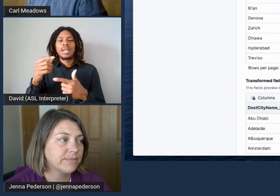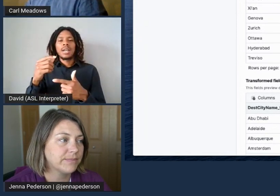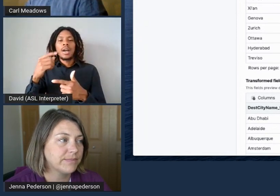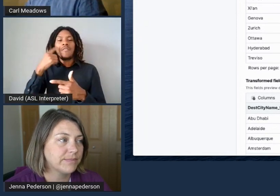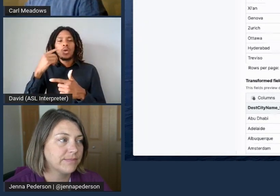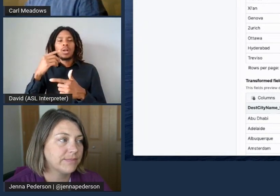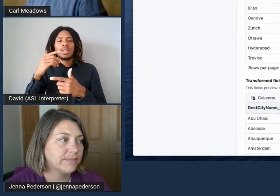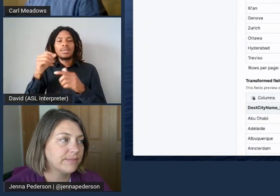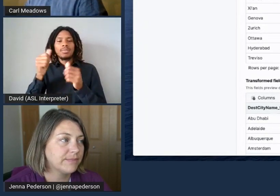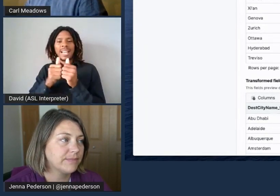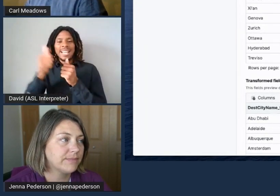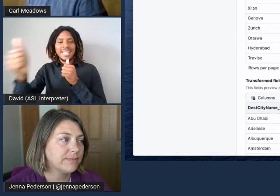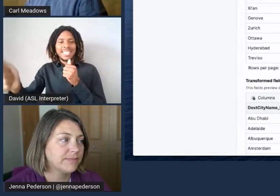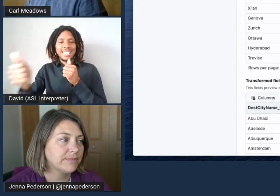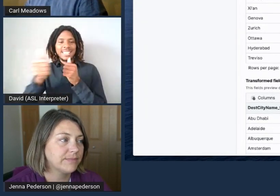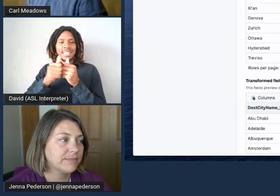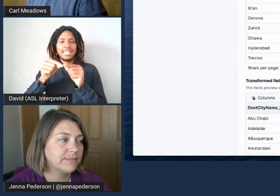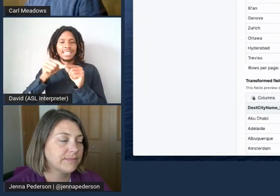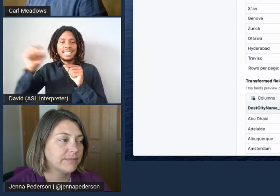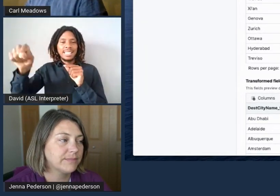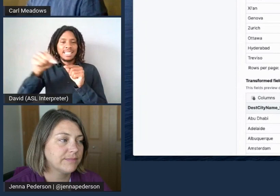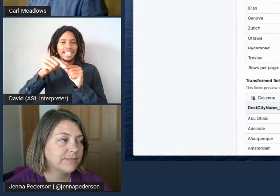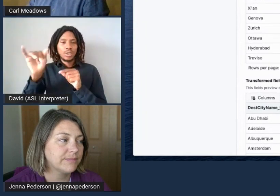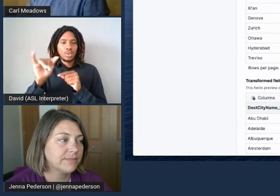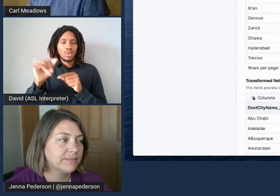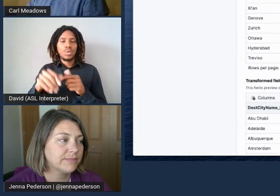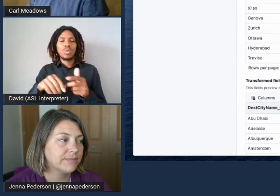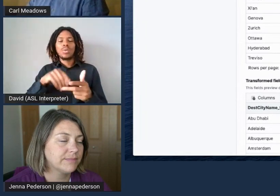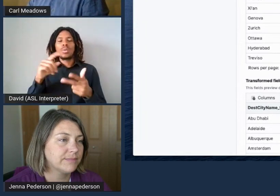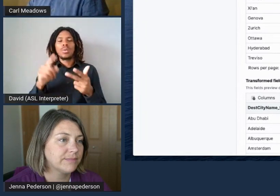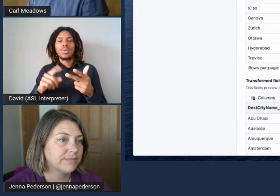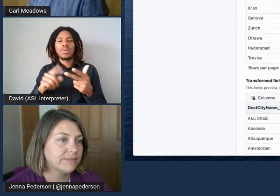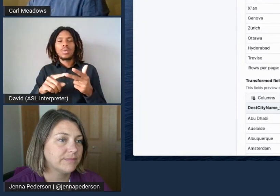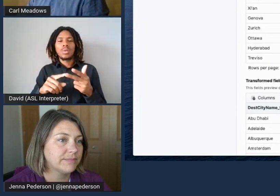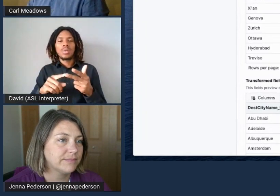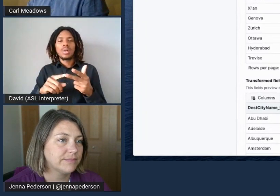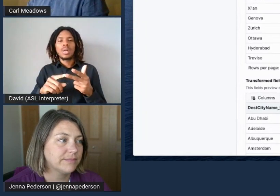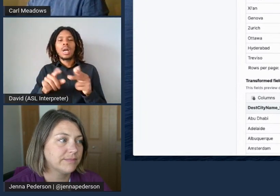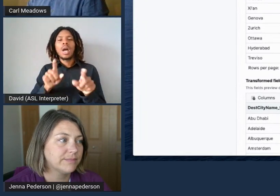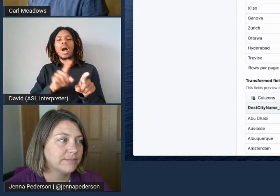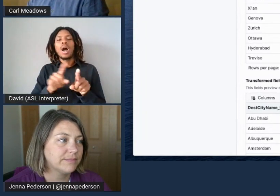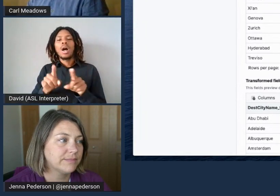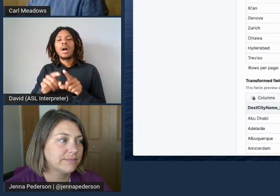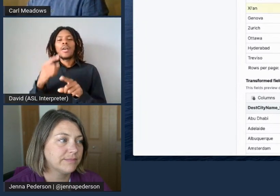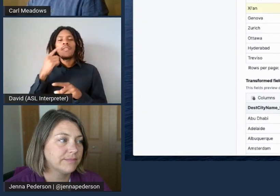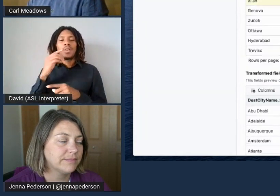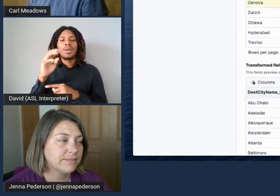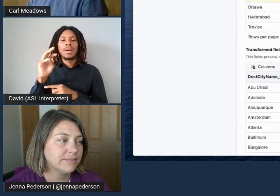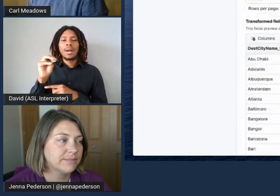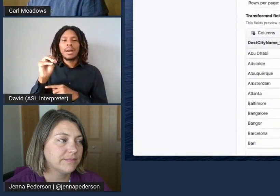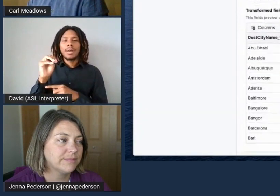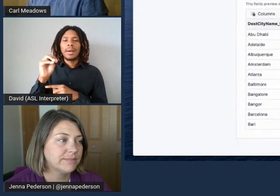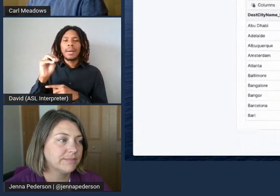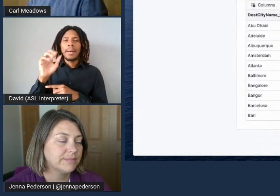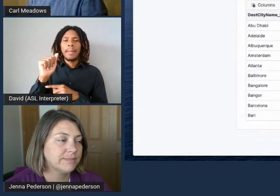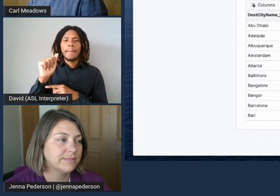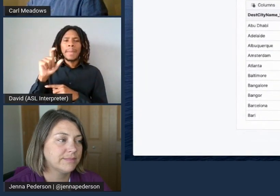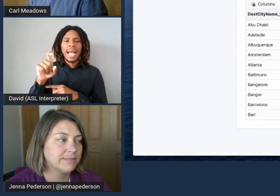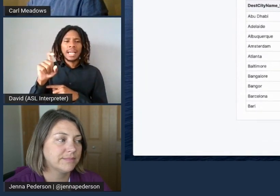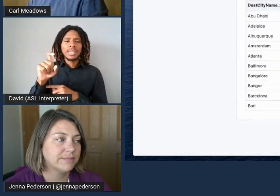distance. And I'm going to let's do an aggregate by max for the flight delays.